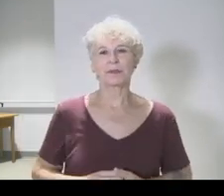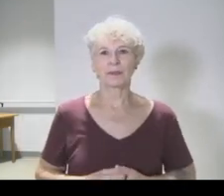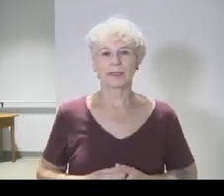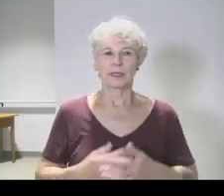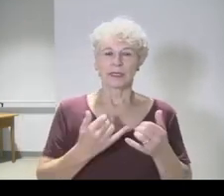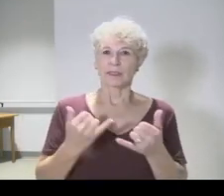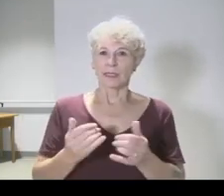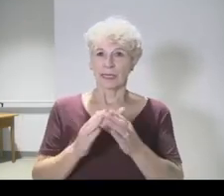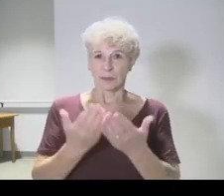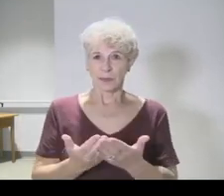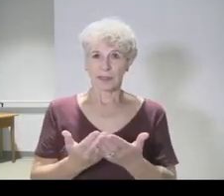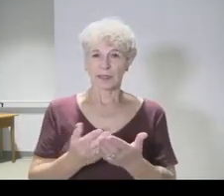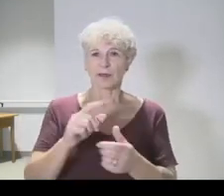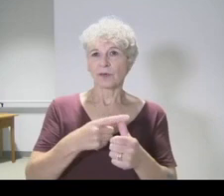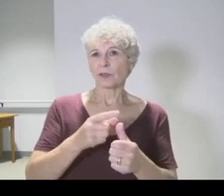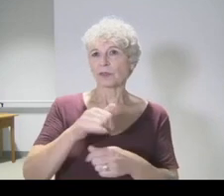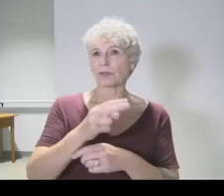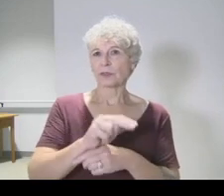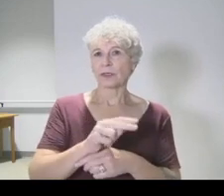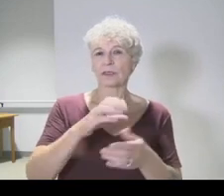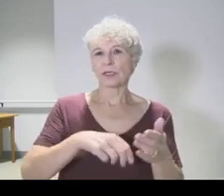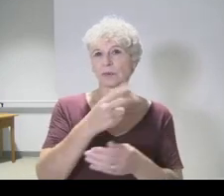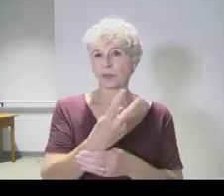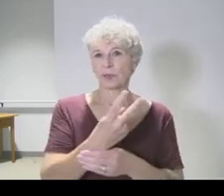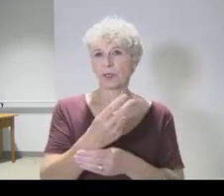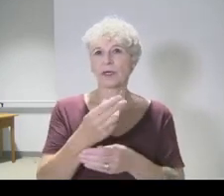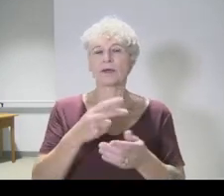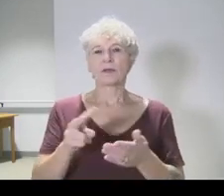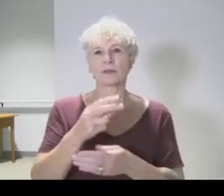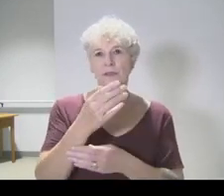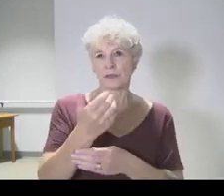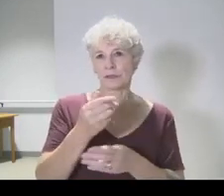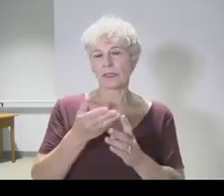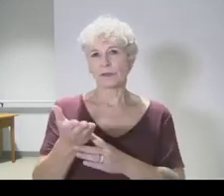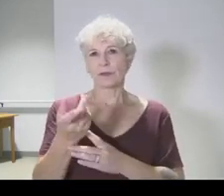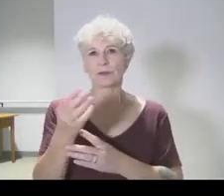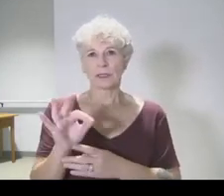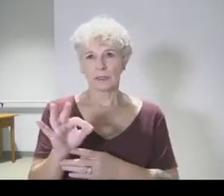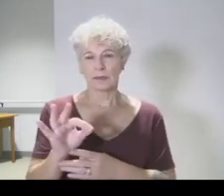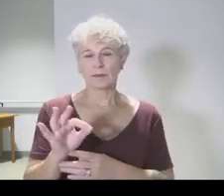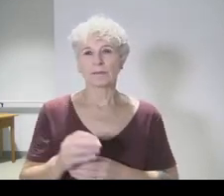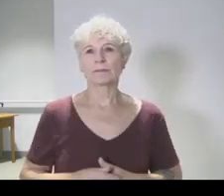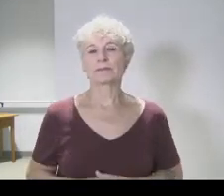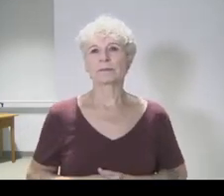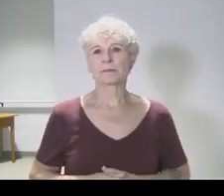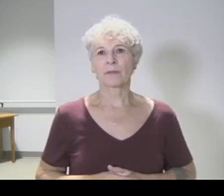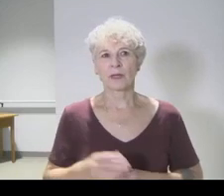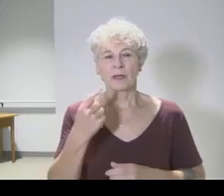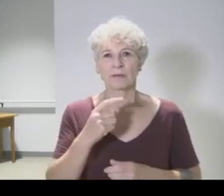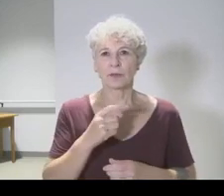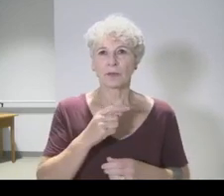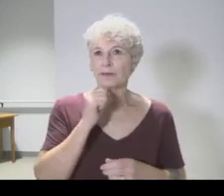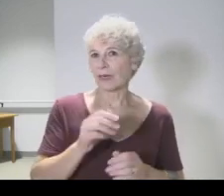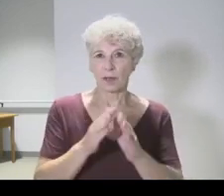Today, we're in the book of 1 John chapter 2, verses 15 through the end of the chapter, verse 29. If you haven't